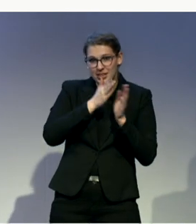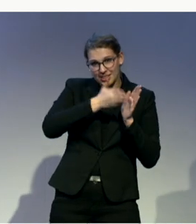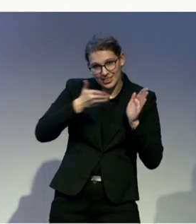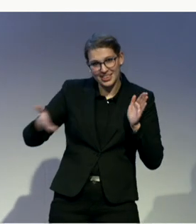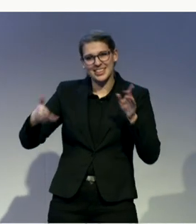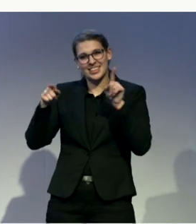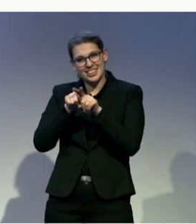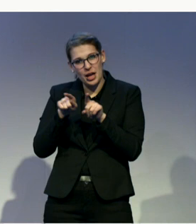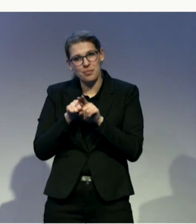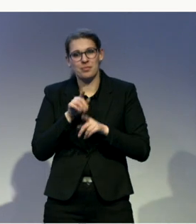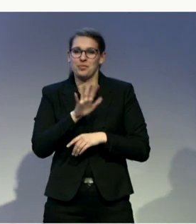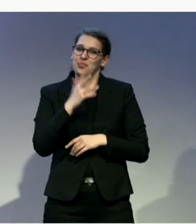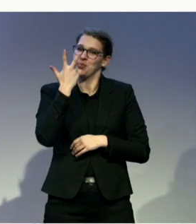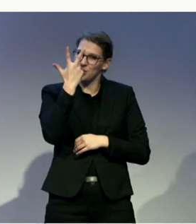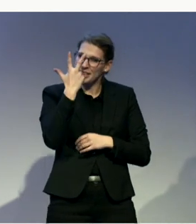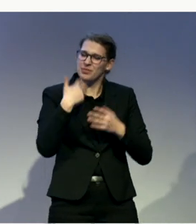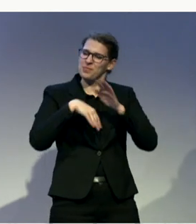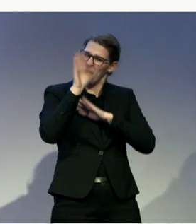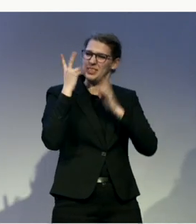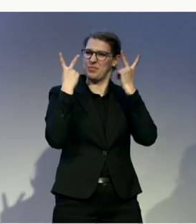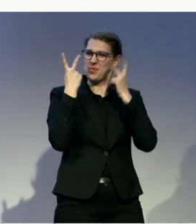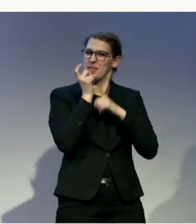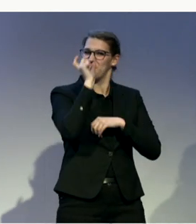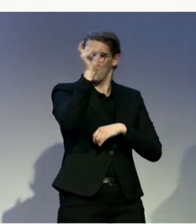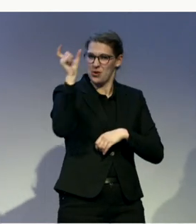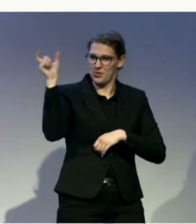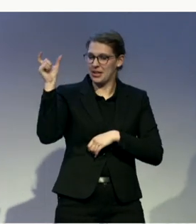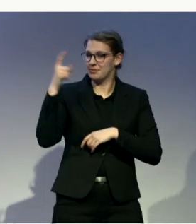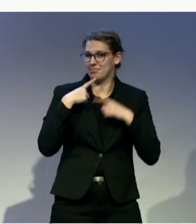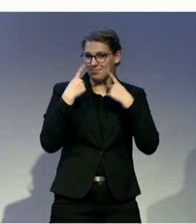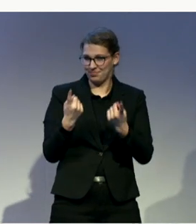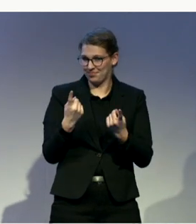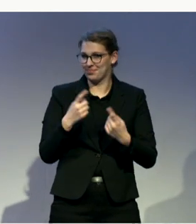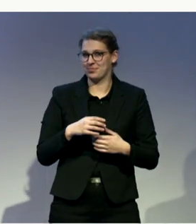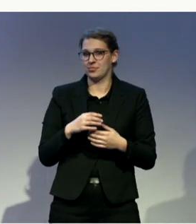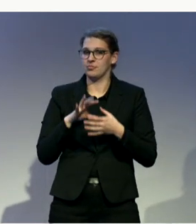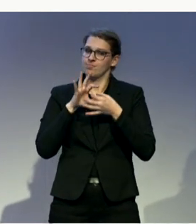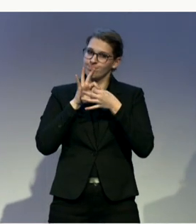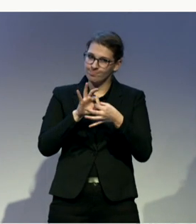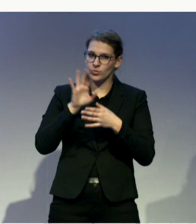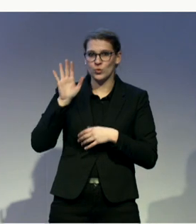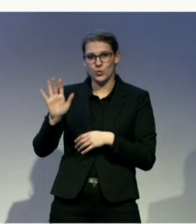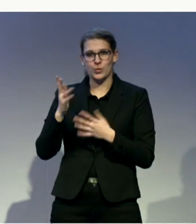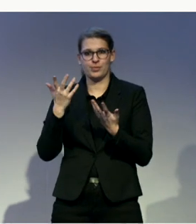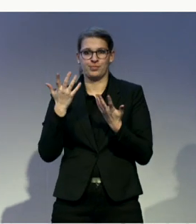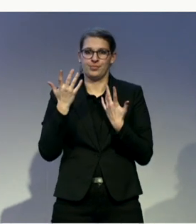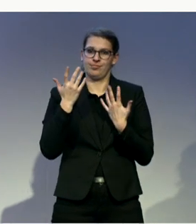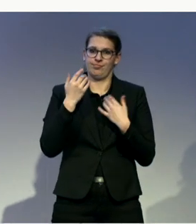the future development of person-centered housing models. So, Nermin, your three keywords.